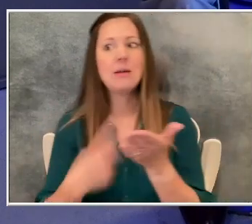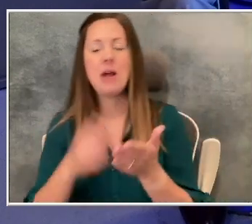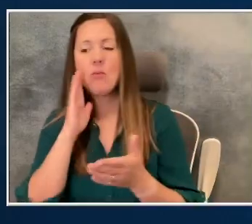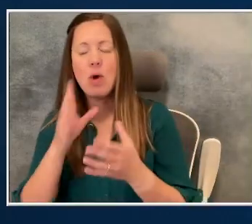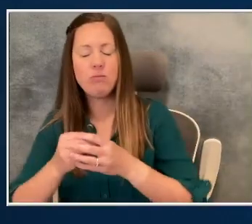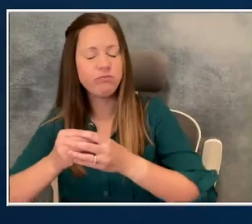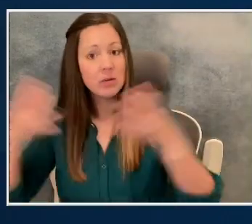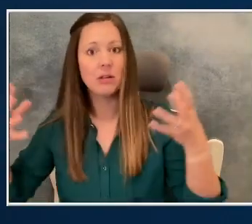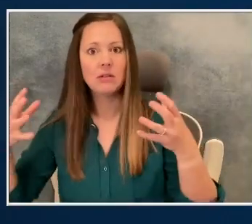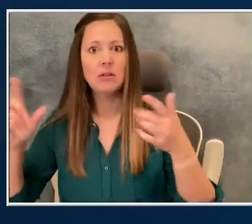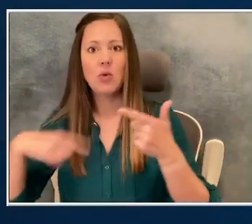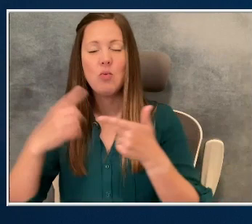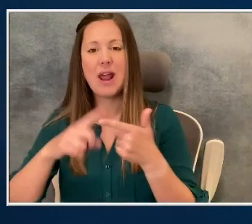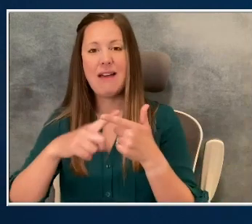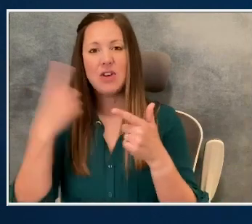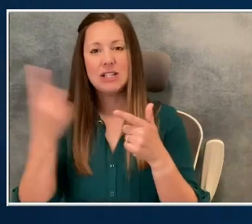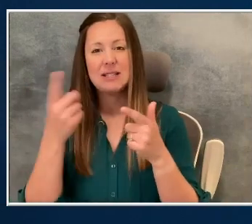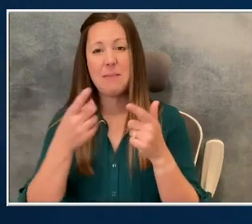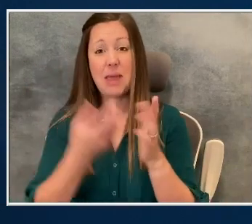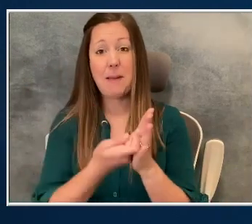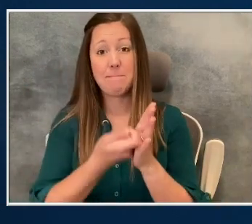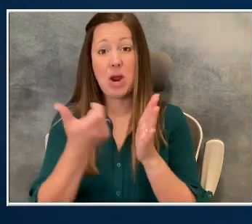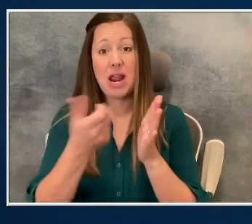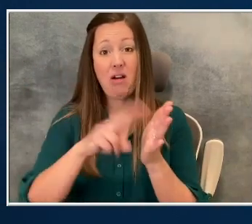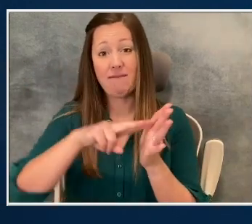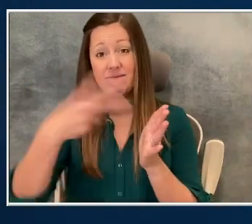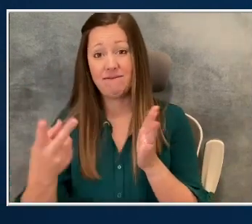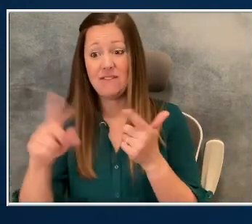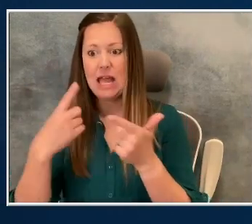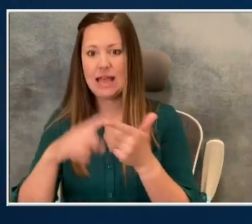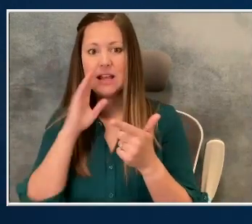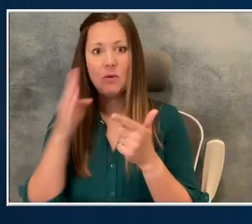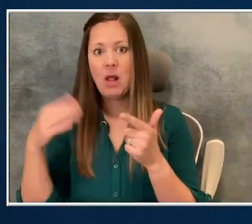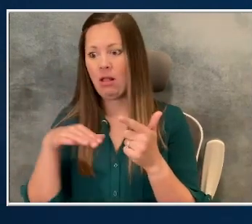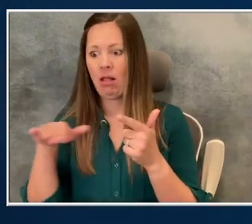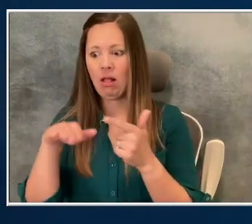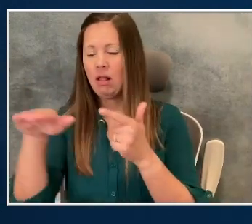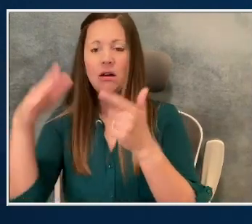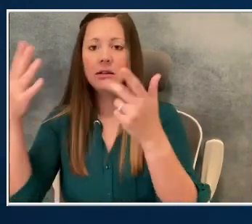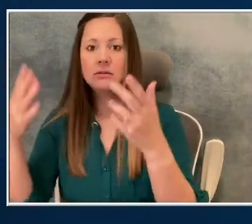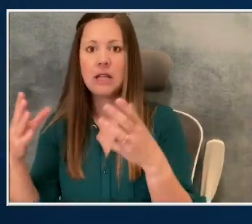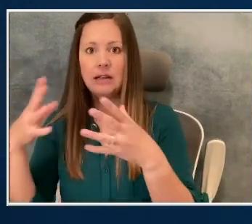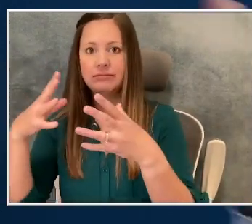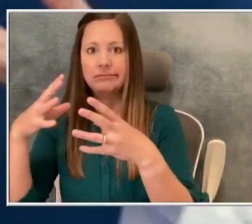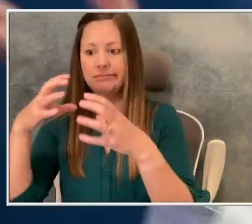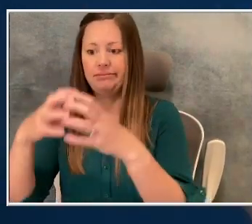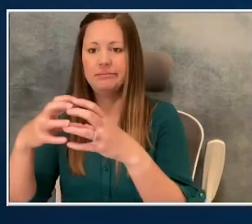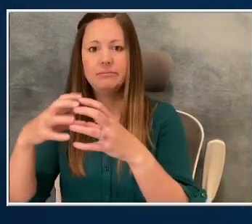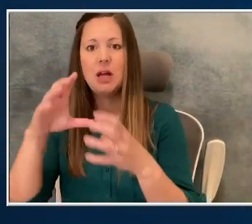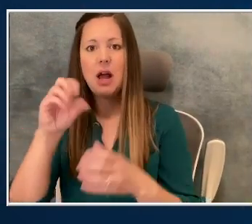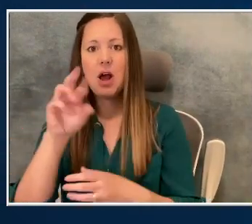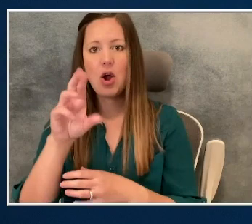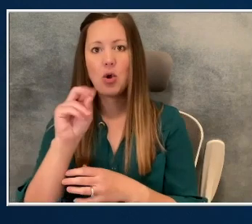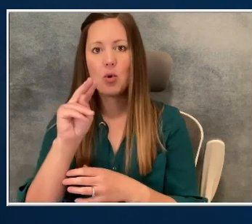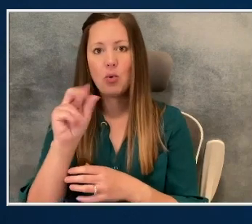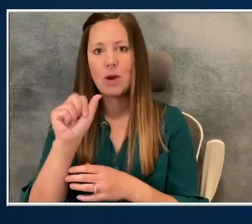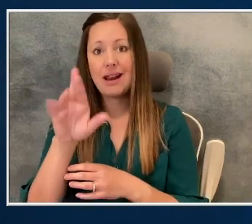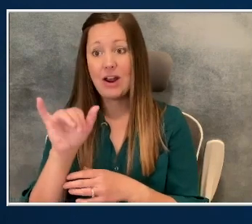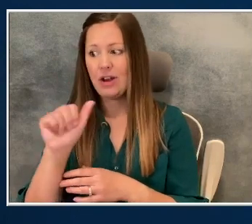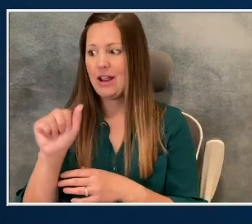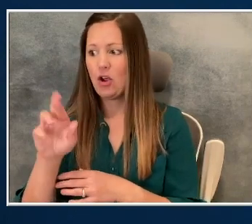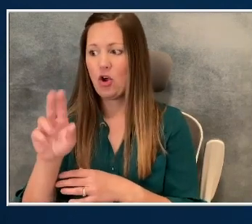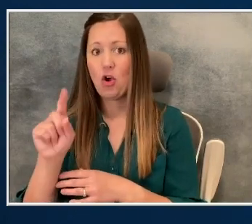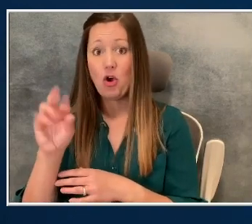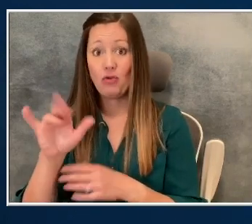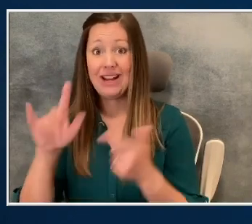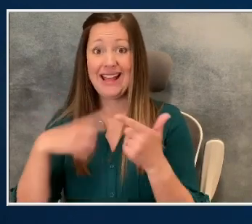plaque breaks off, gets lodged in many times a coronary artery, and they have a heart attack. And so I think that, to your point, this is a very nuanced conversation you